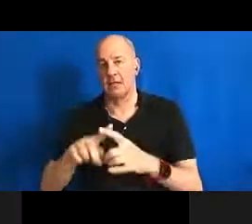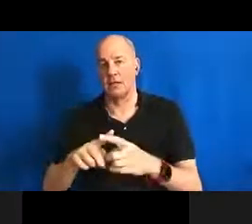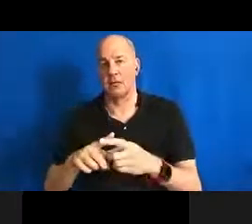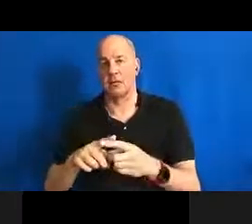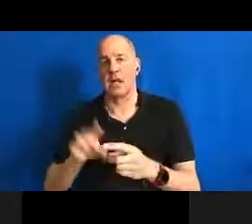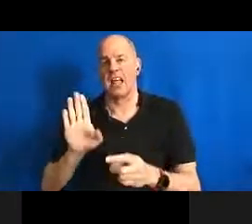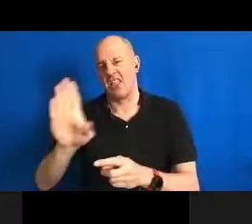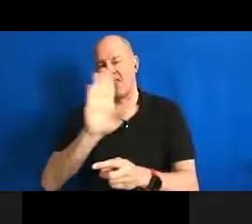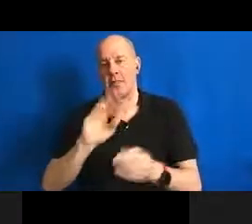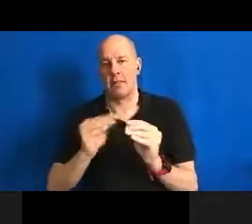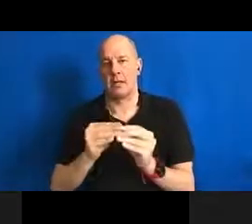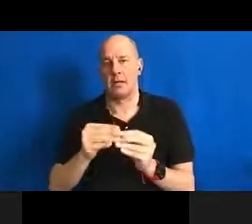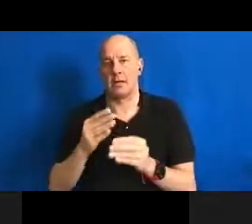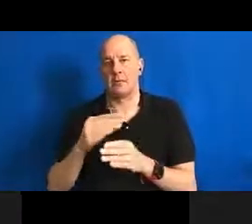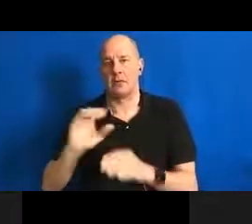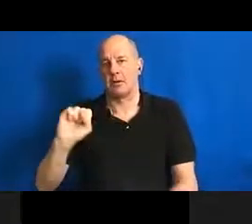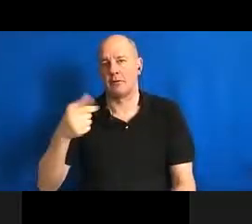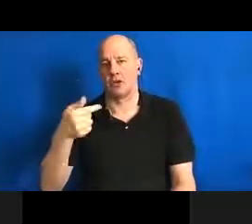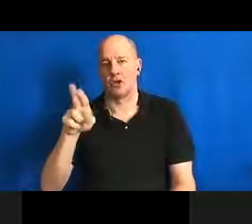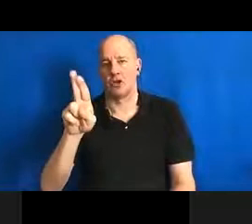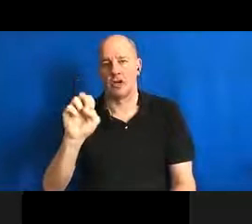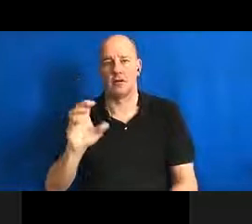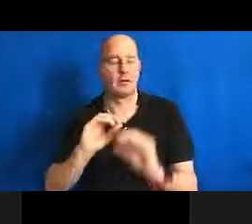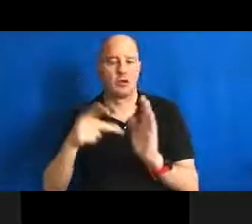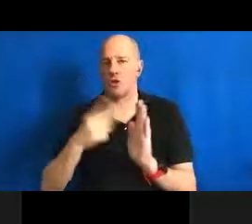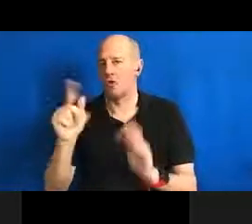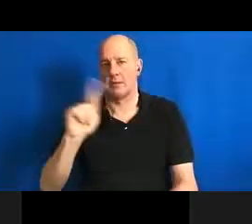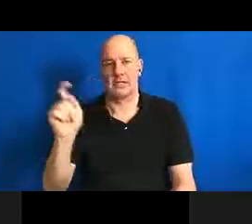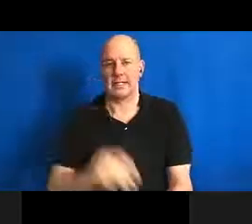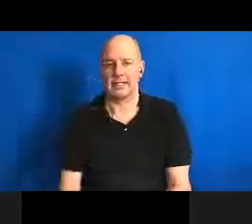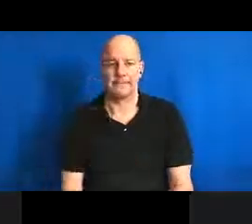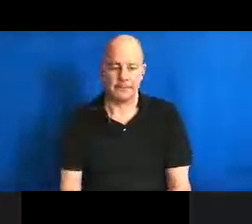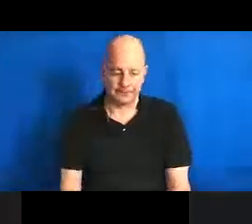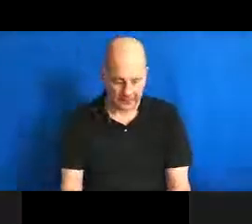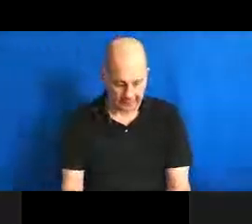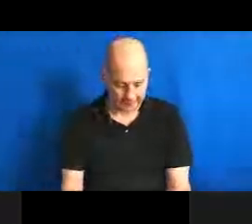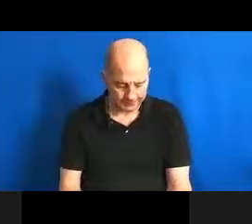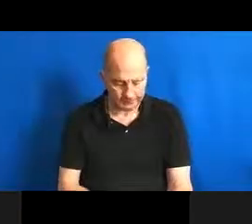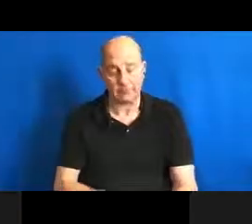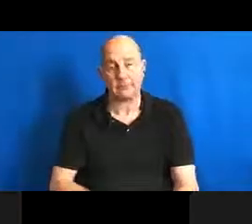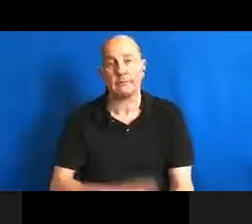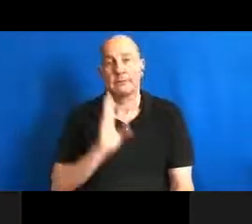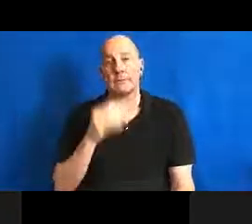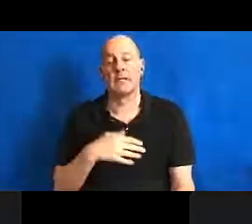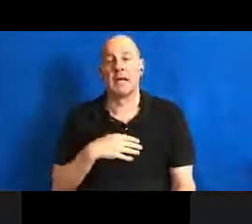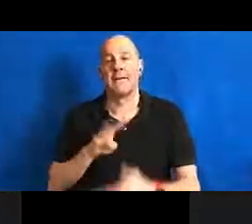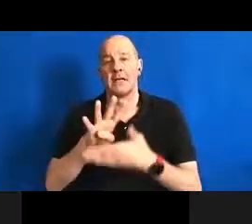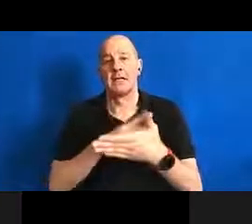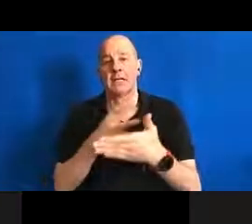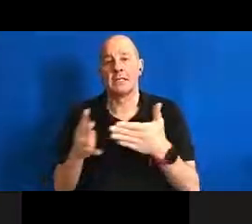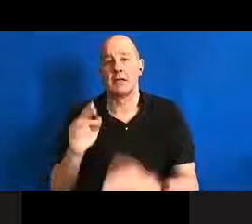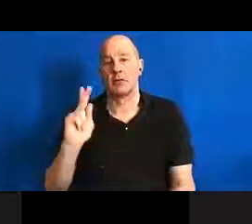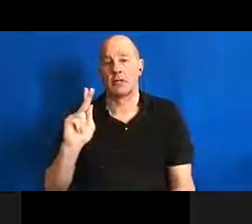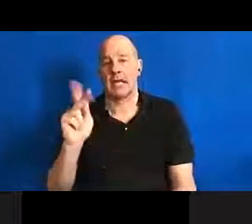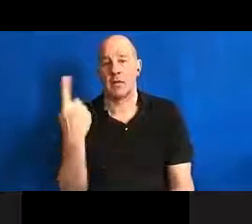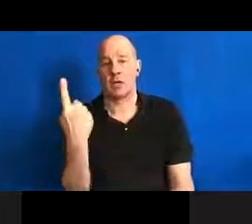have. No double taxation on this one. You'll be getting a Schedule K1, similar to how we were talking about with